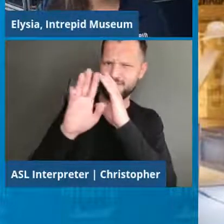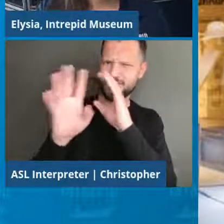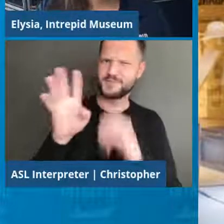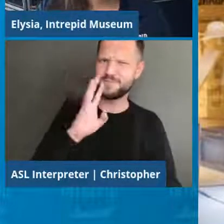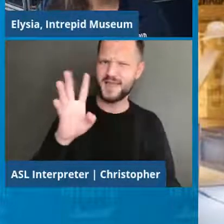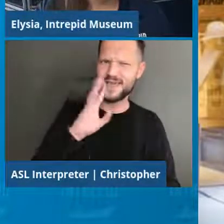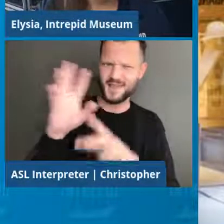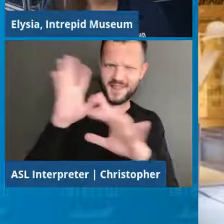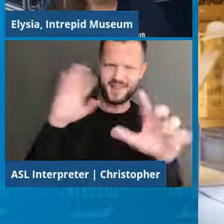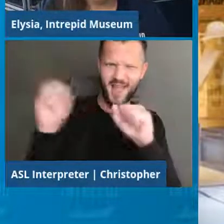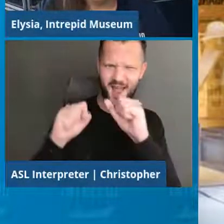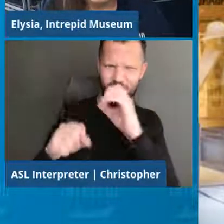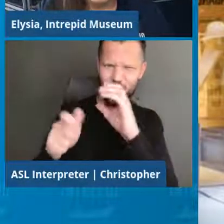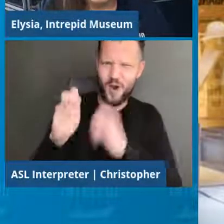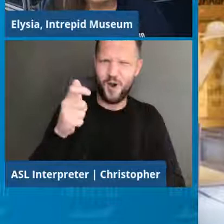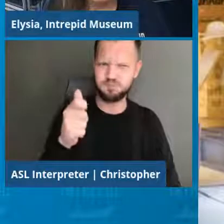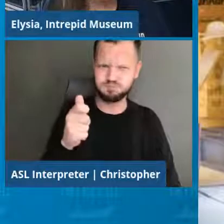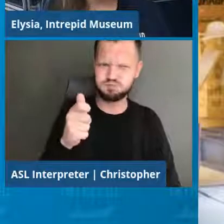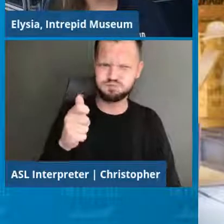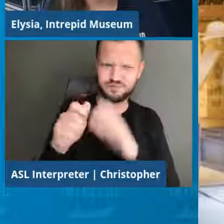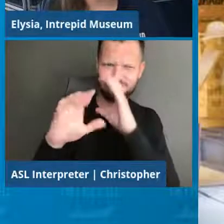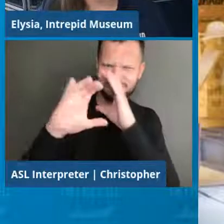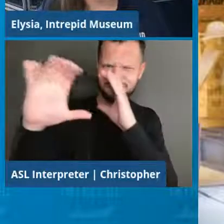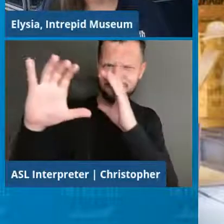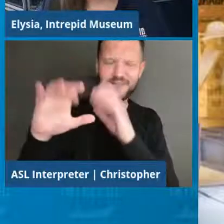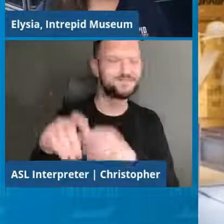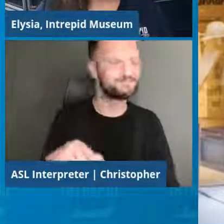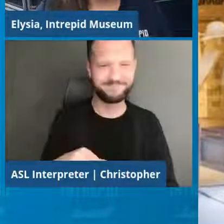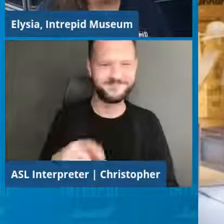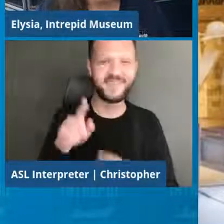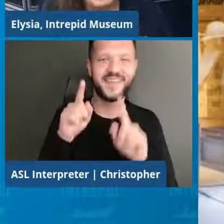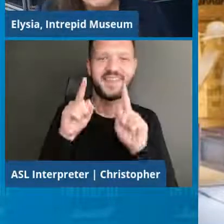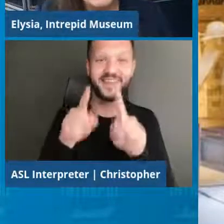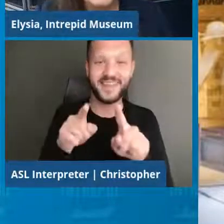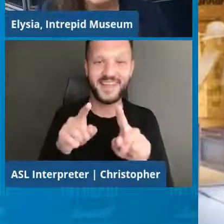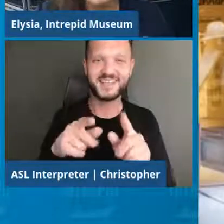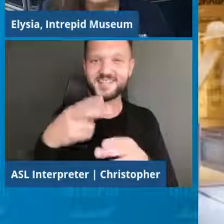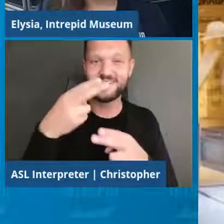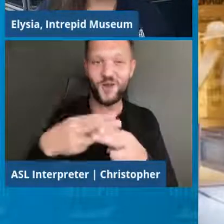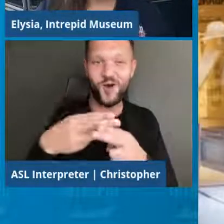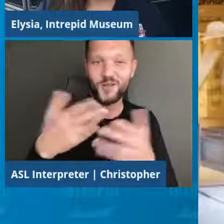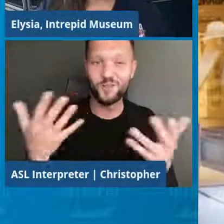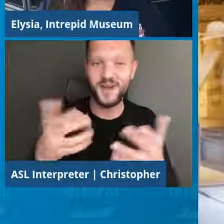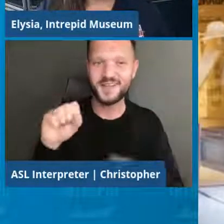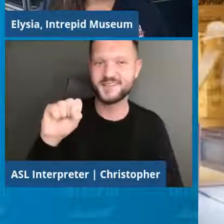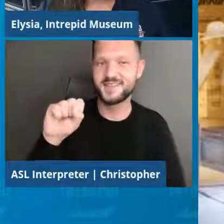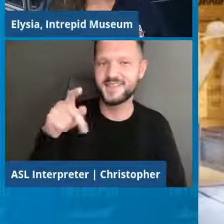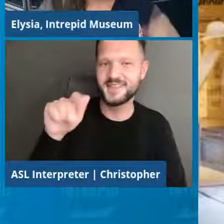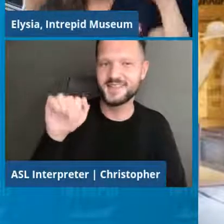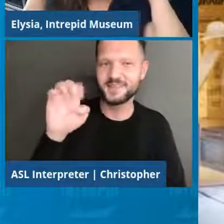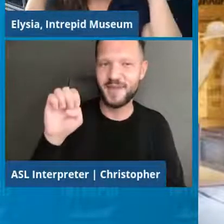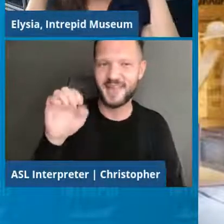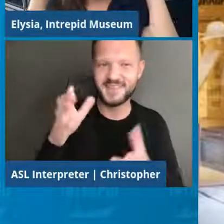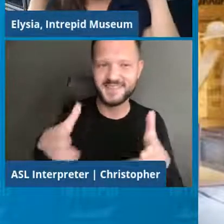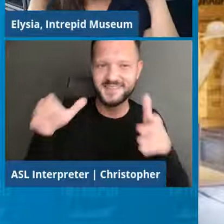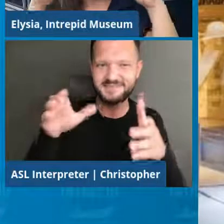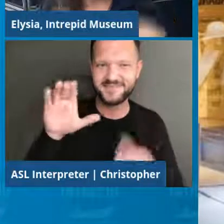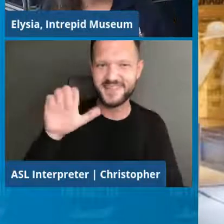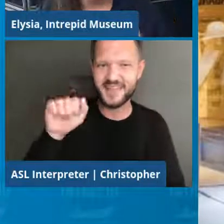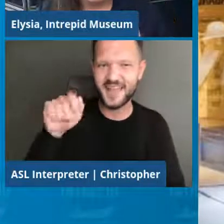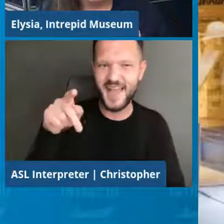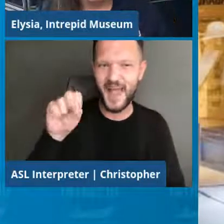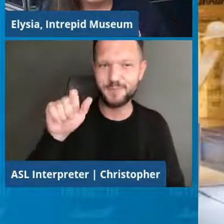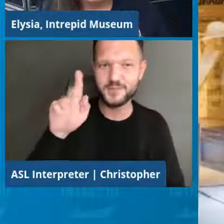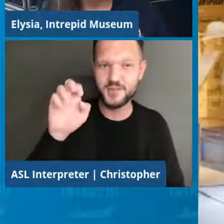is actually a really special vehicle. This is called a space capsule. And it's the thing that takes astronauts way up